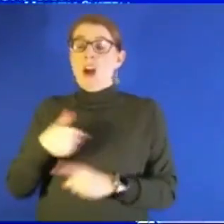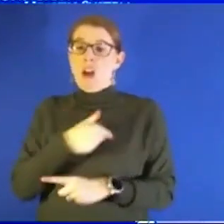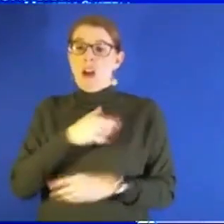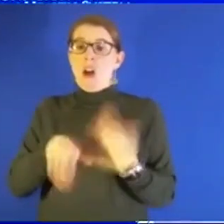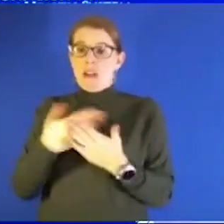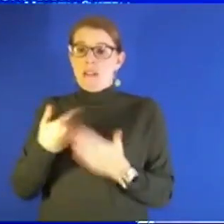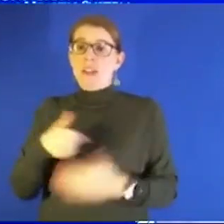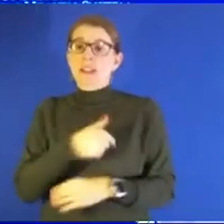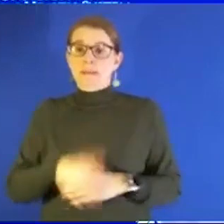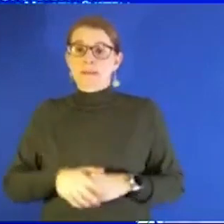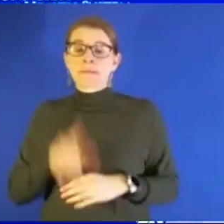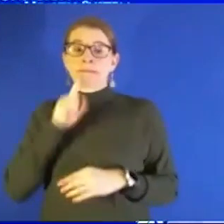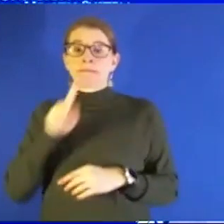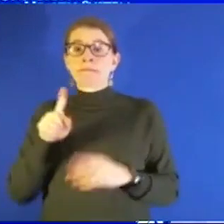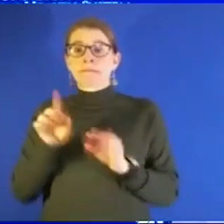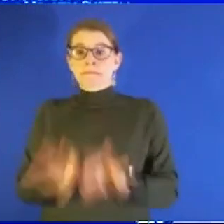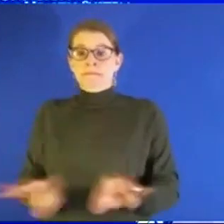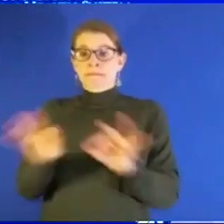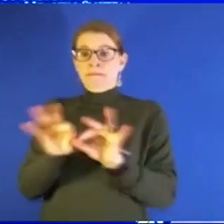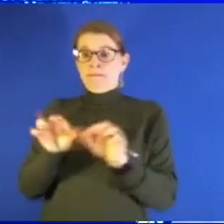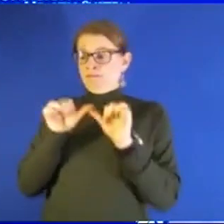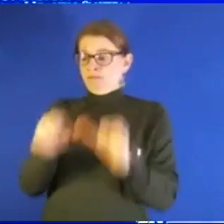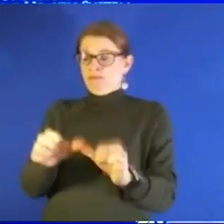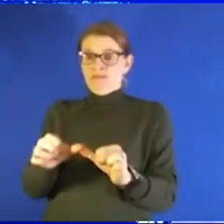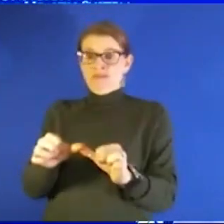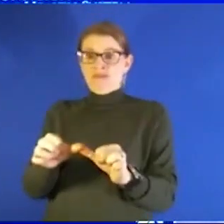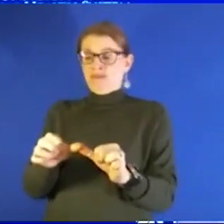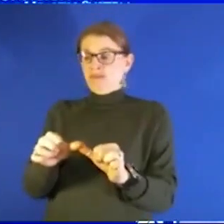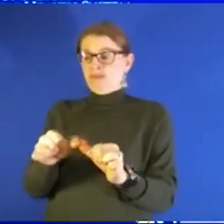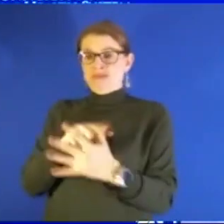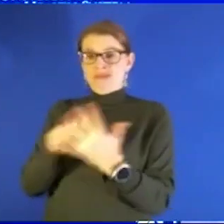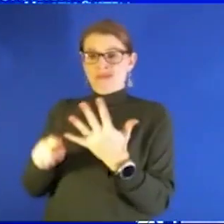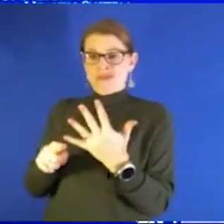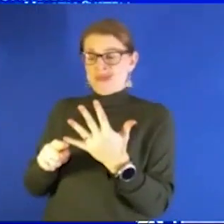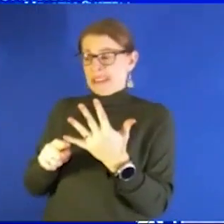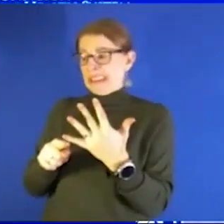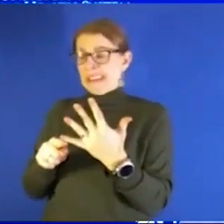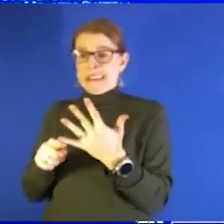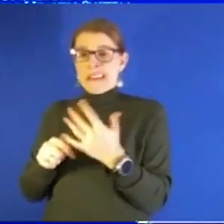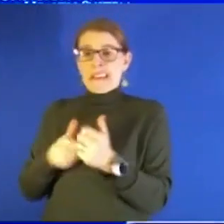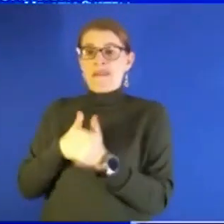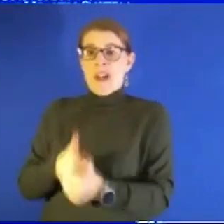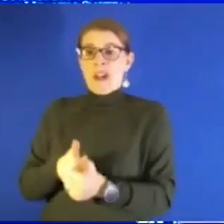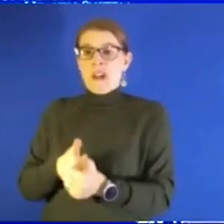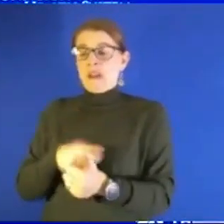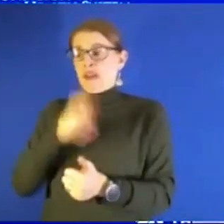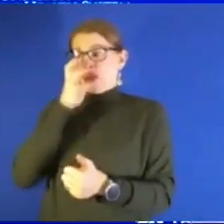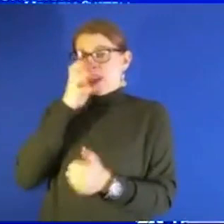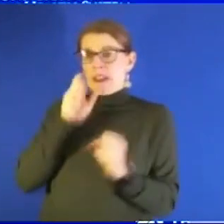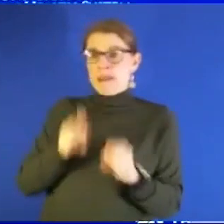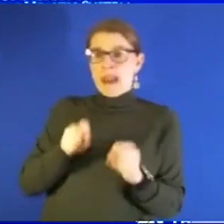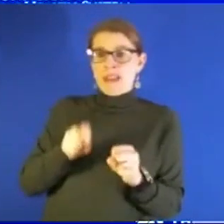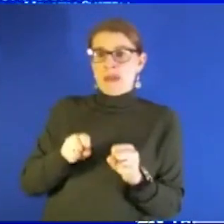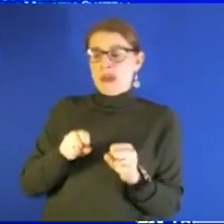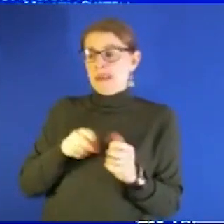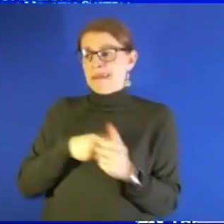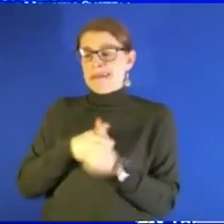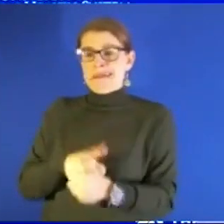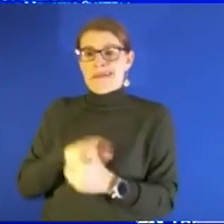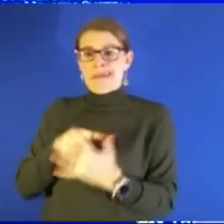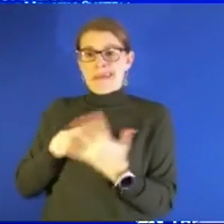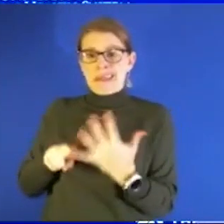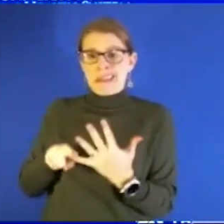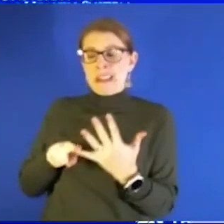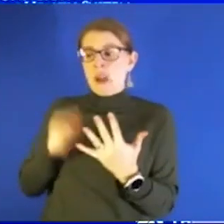important to continue these measures right now and try to be as strict as possible in doing those so that we can try to decrease